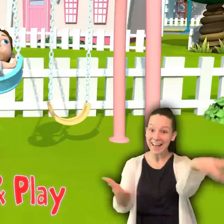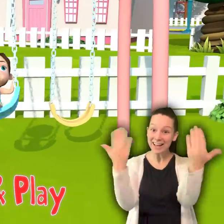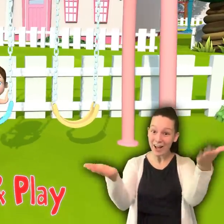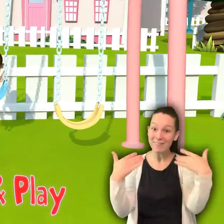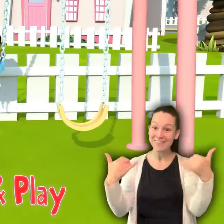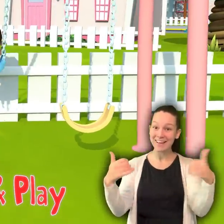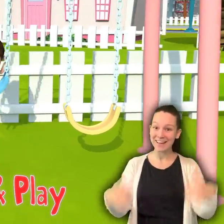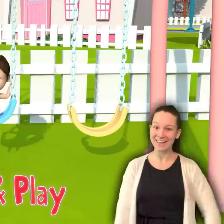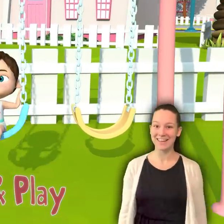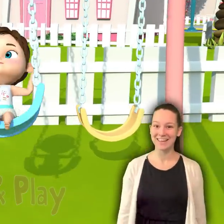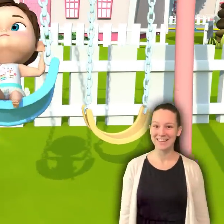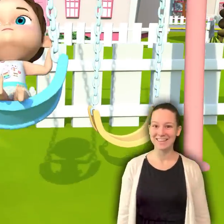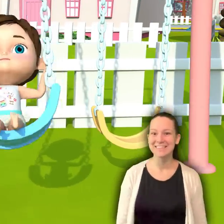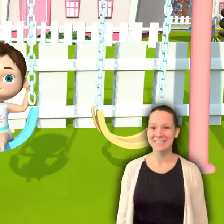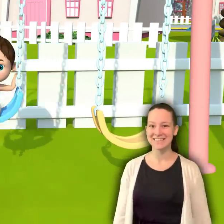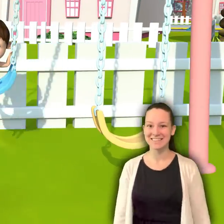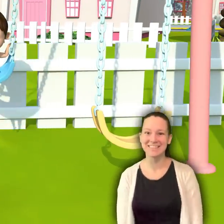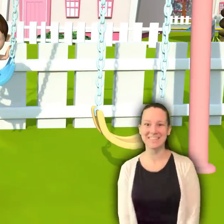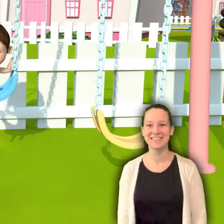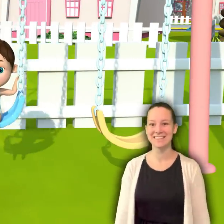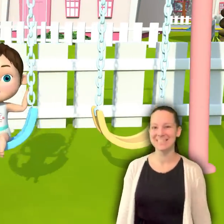hey hey come and play